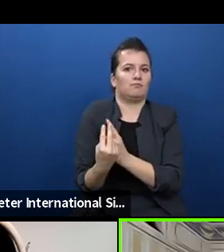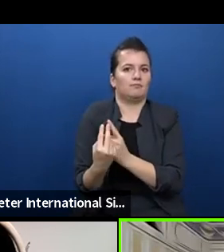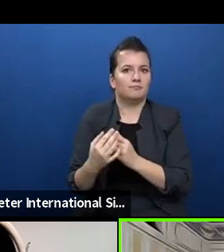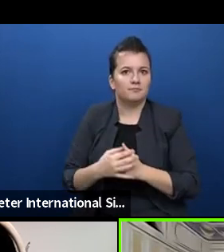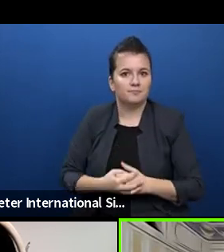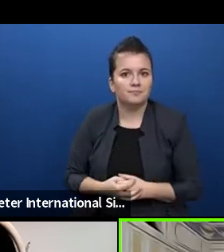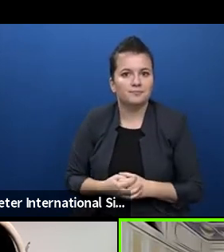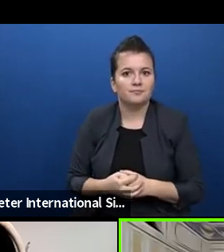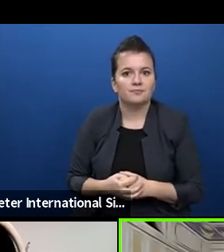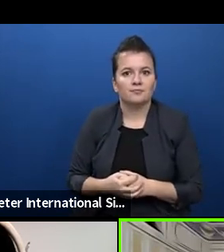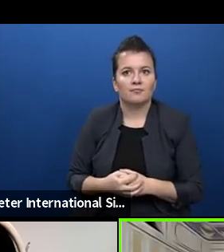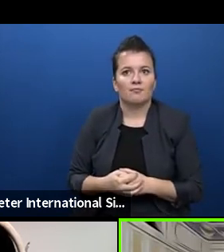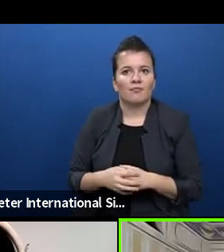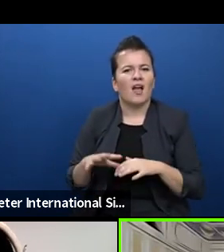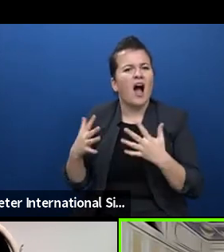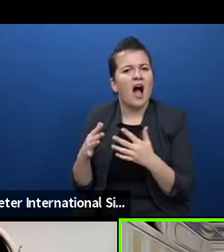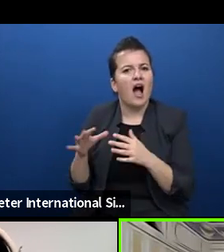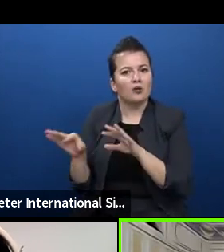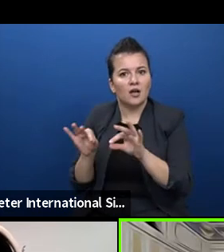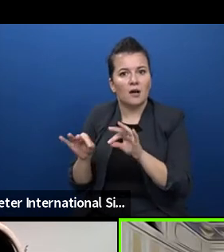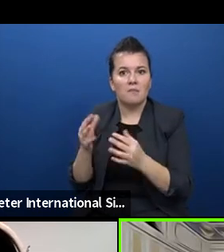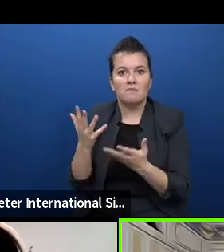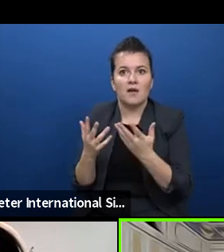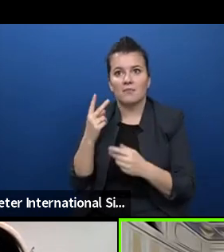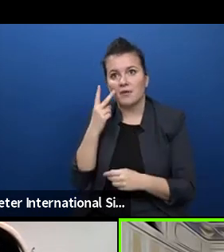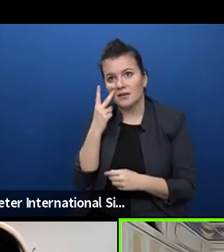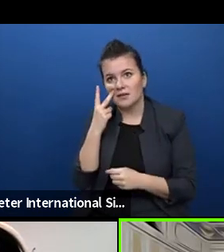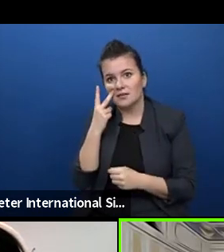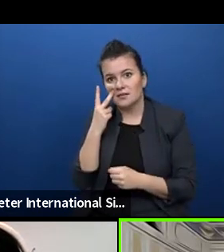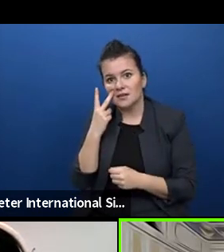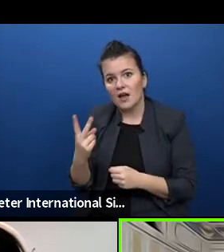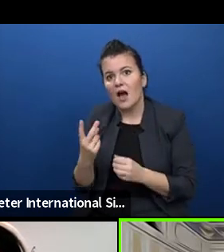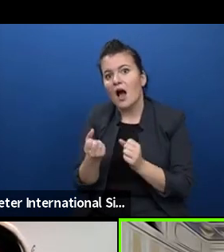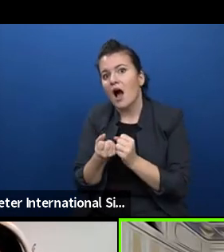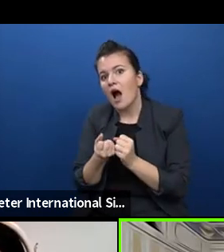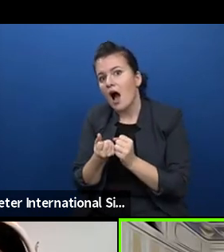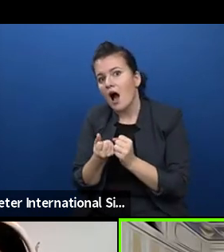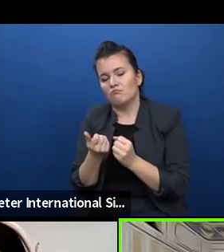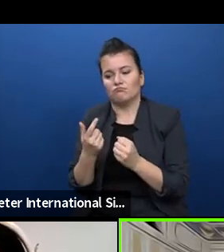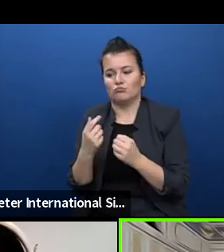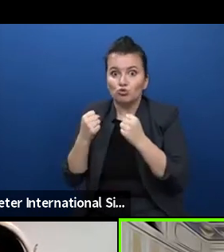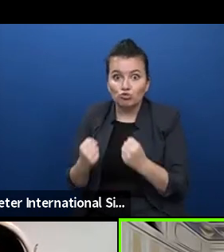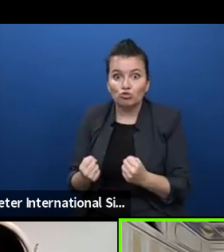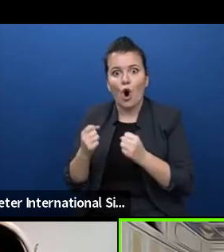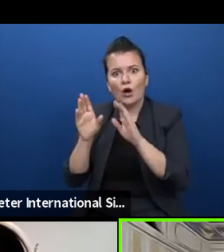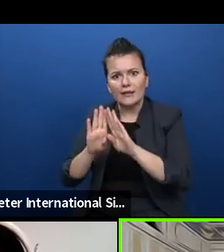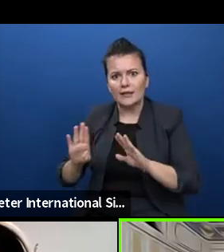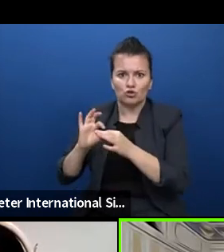we will select them based on maybe their presence within the theater scene in each country.